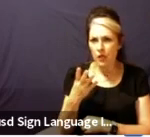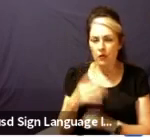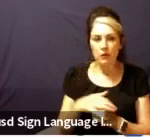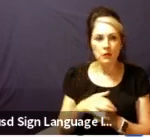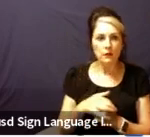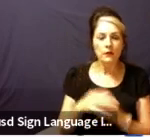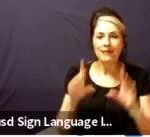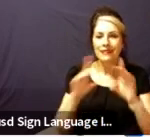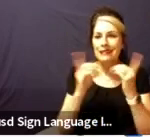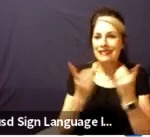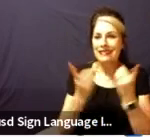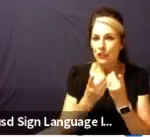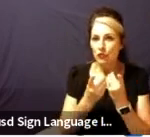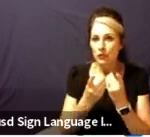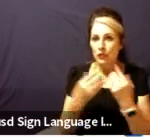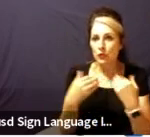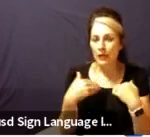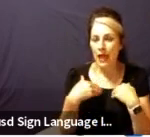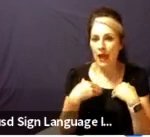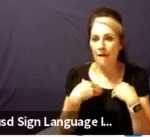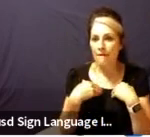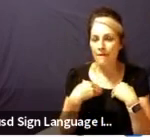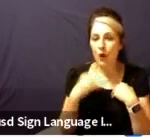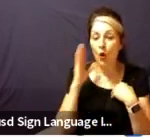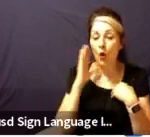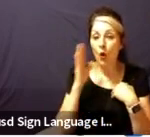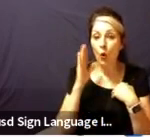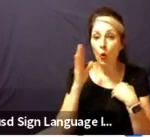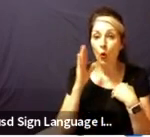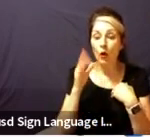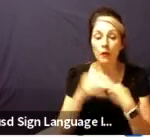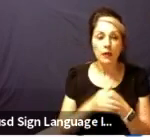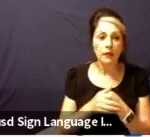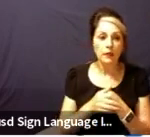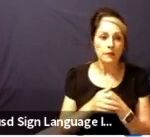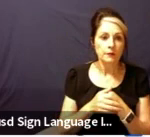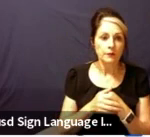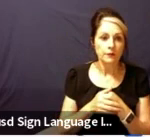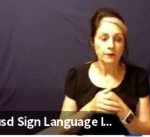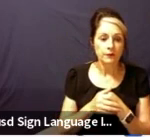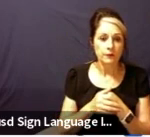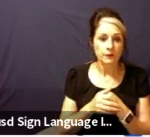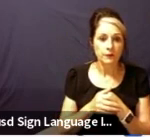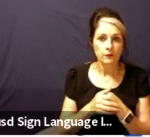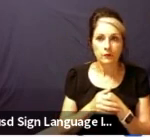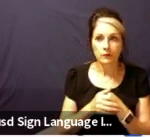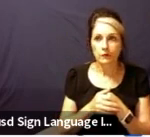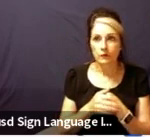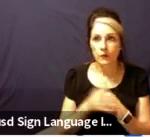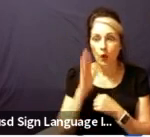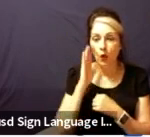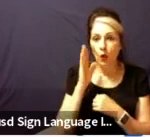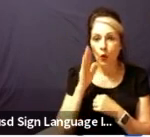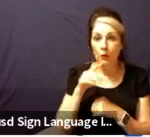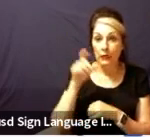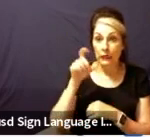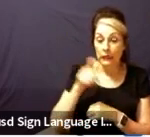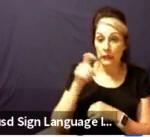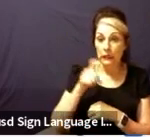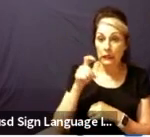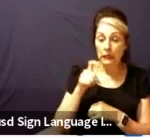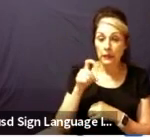district documents that will be um, will be needed to